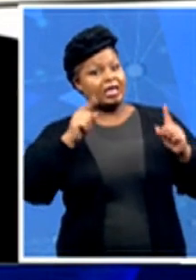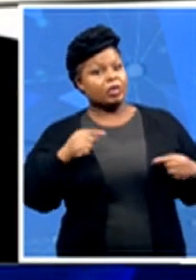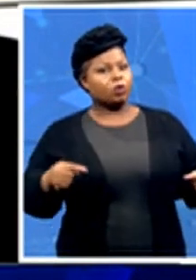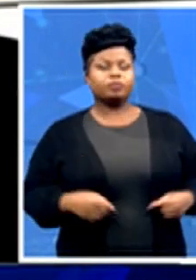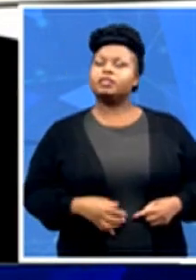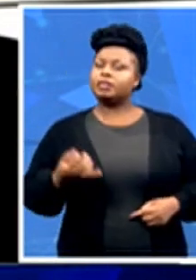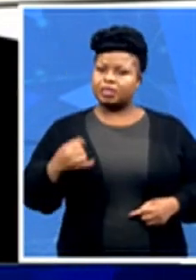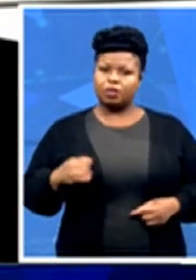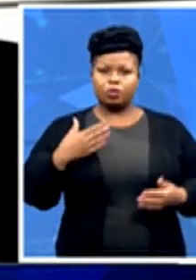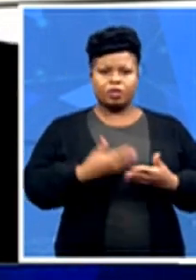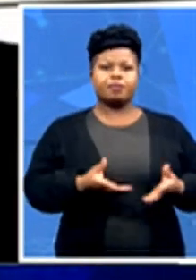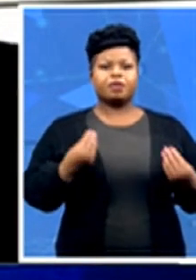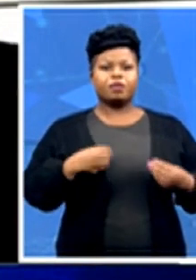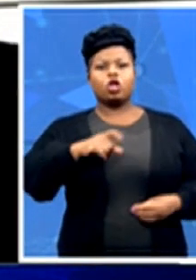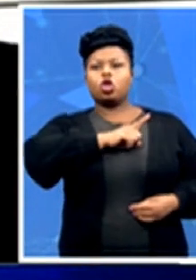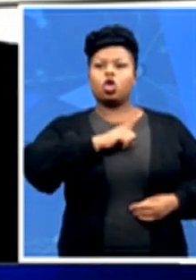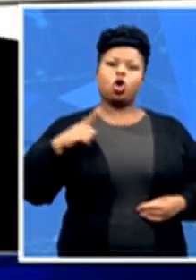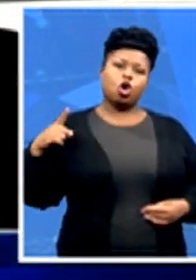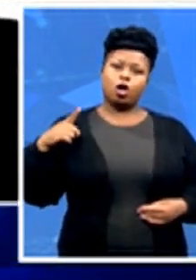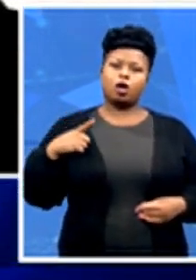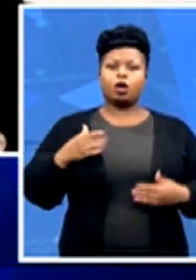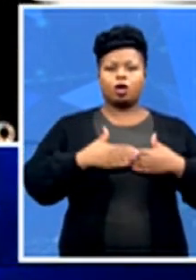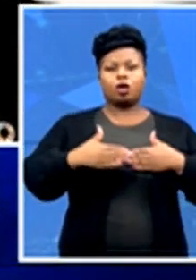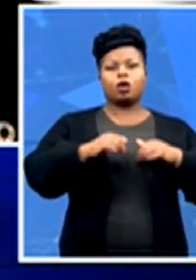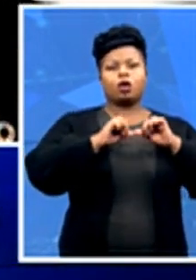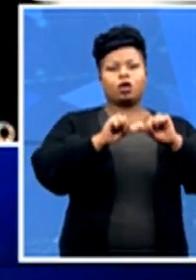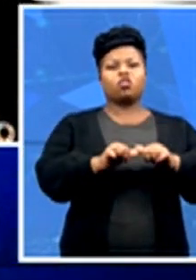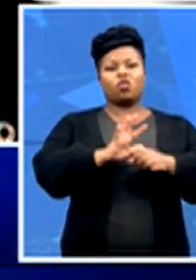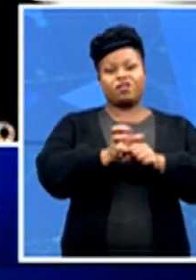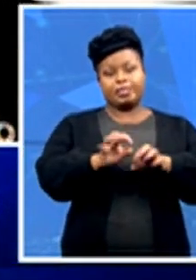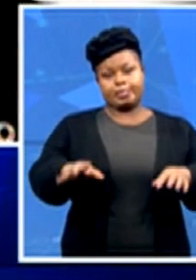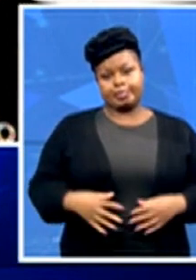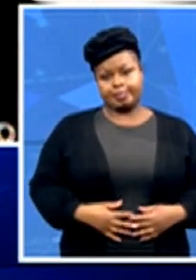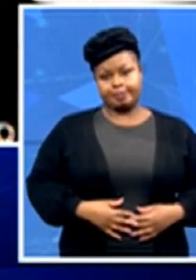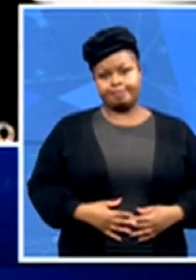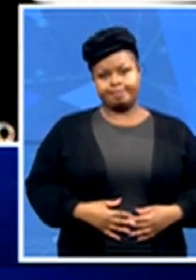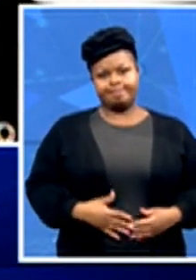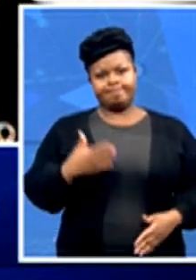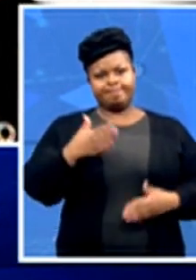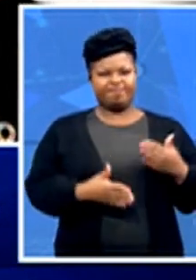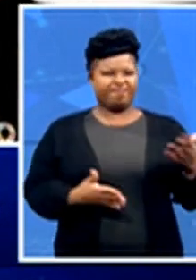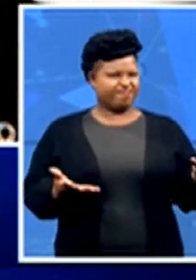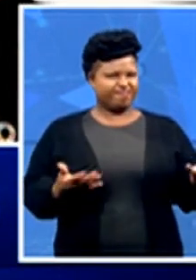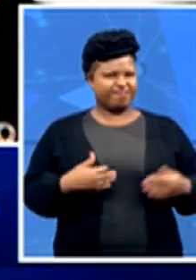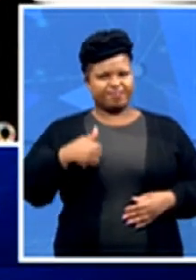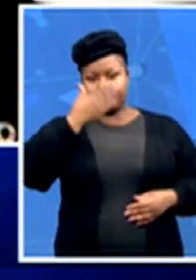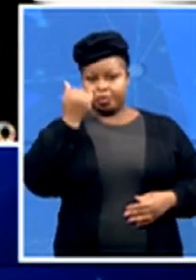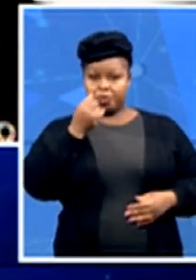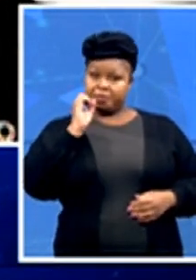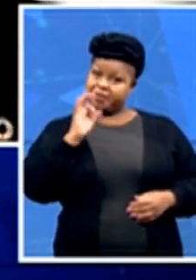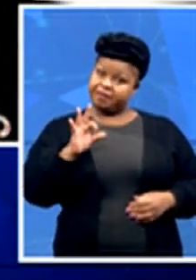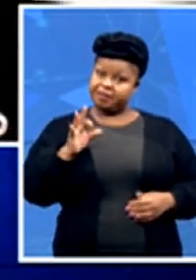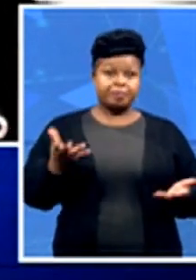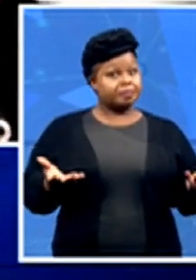vaccinated. And that's where we're going to end it. And I don't know if that convinces hesitant South Africans that